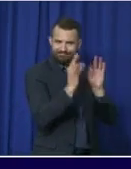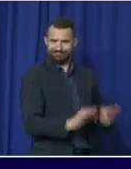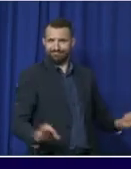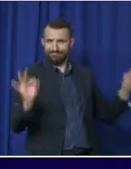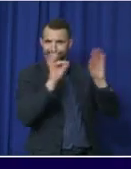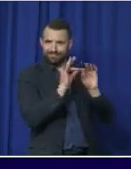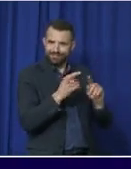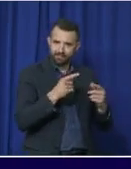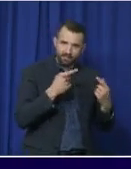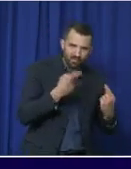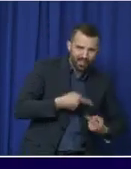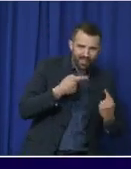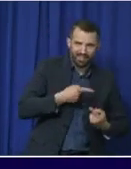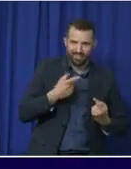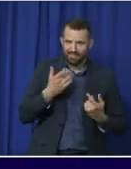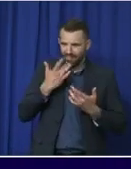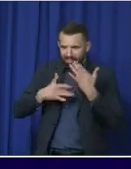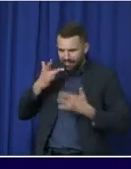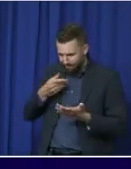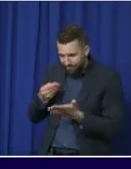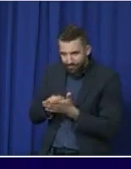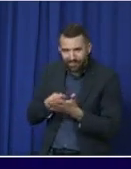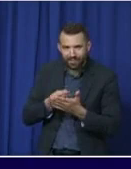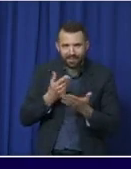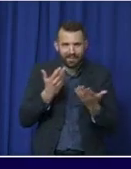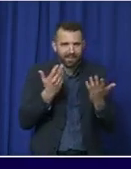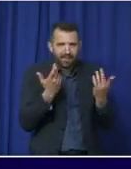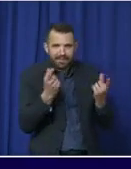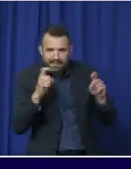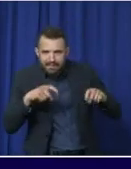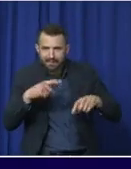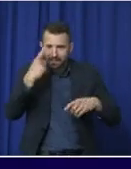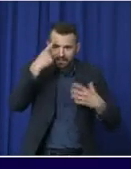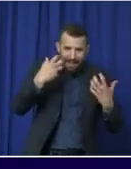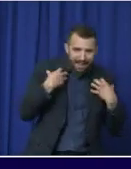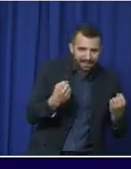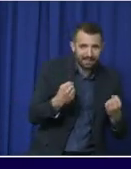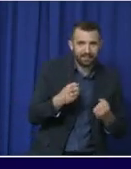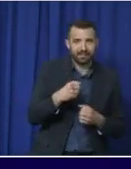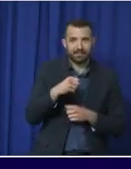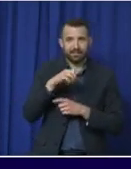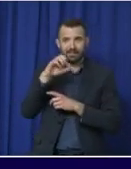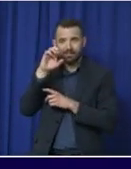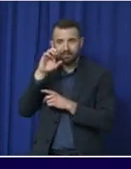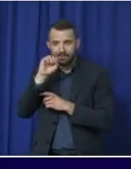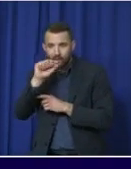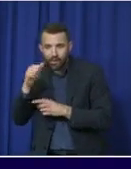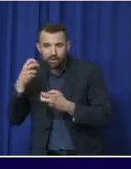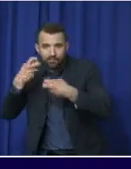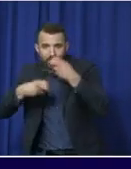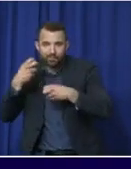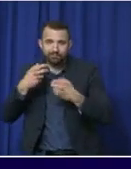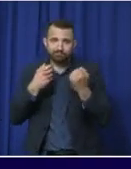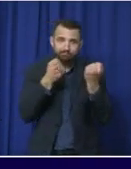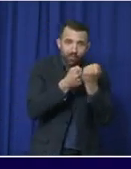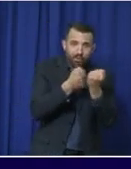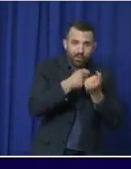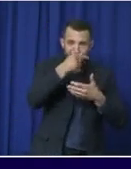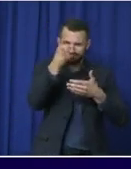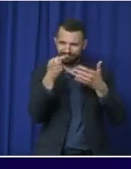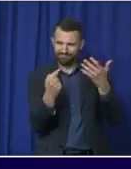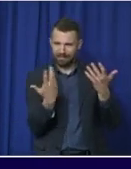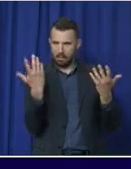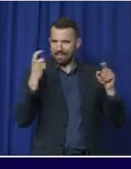low income or housing needs or mental or substance use disorders. To address these challenges, DHHS